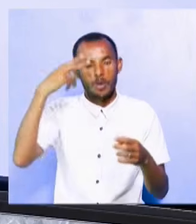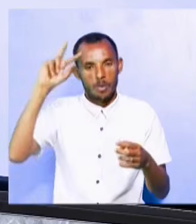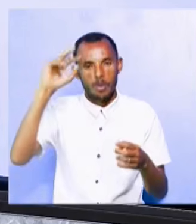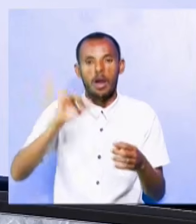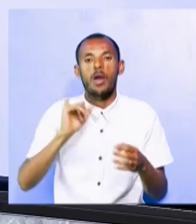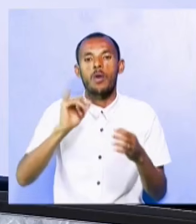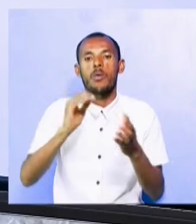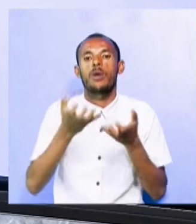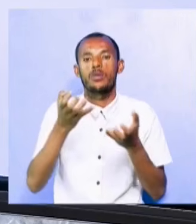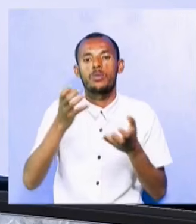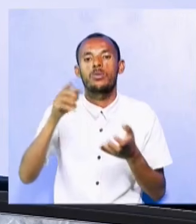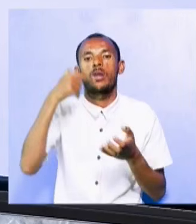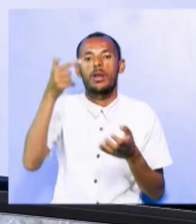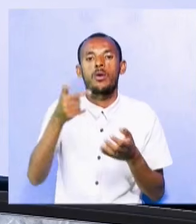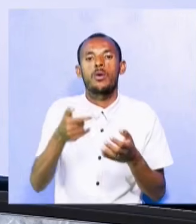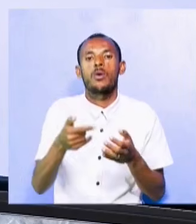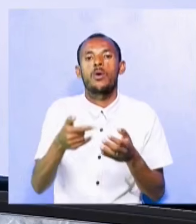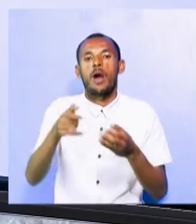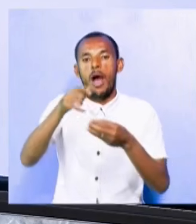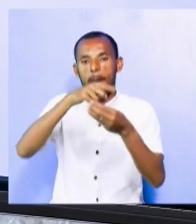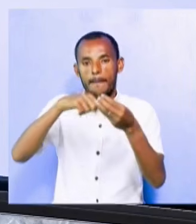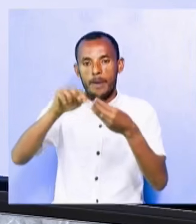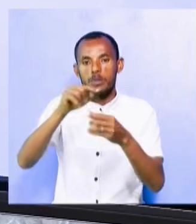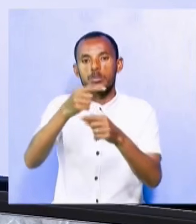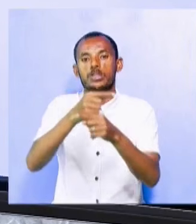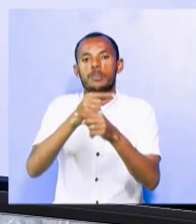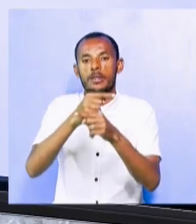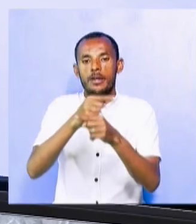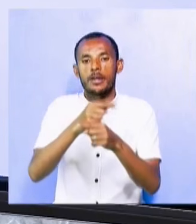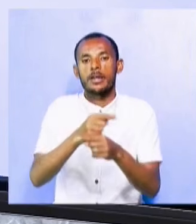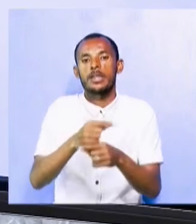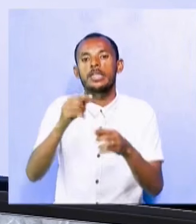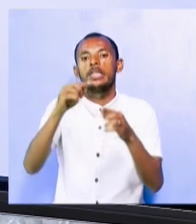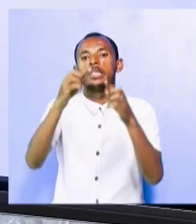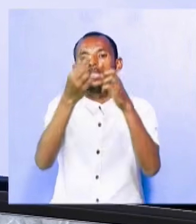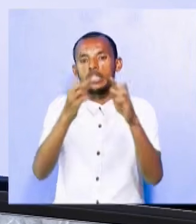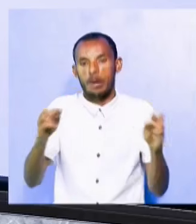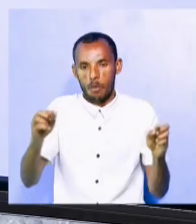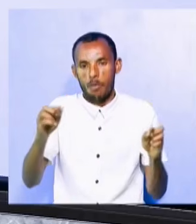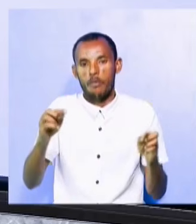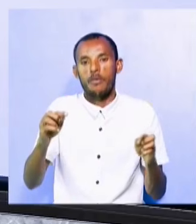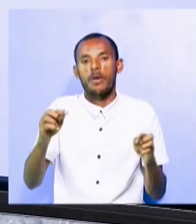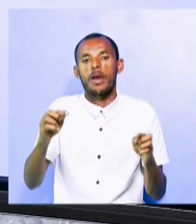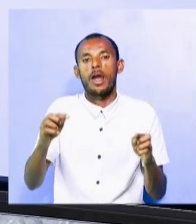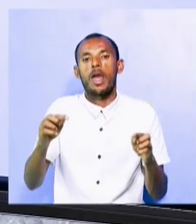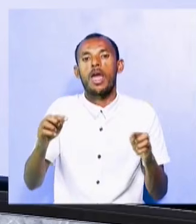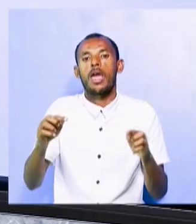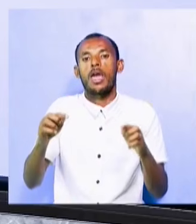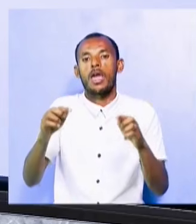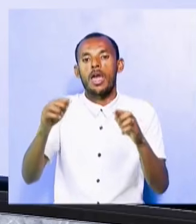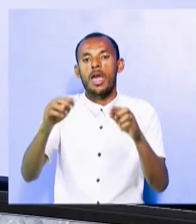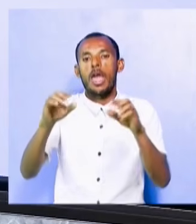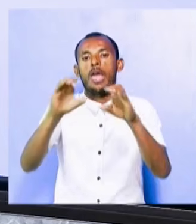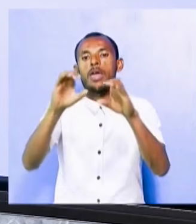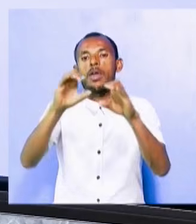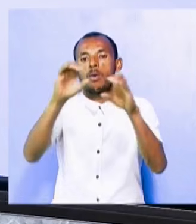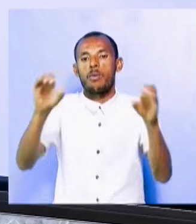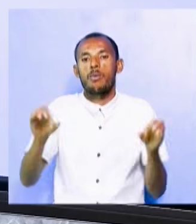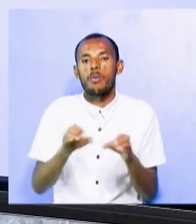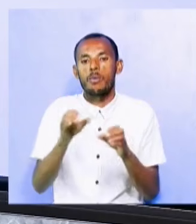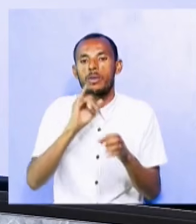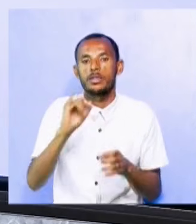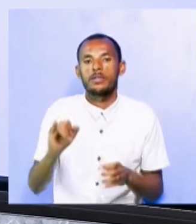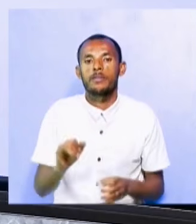tell you roughly about the geometric shape of a cube. Okay, a cube is